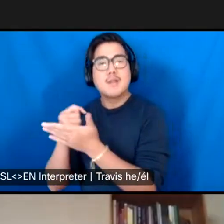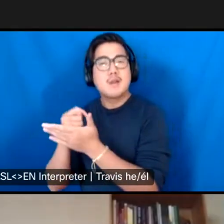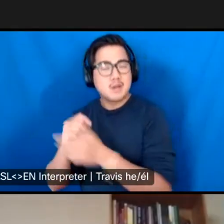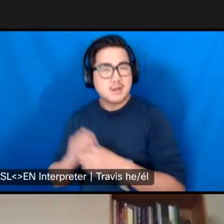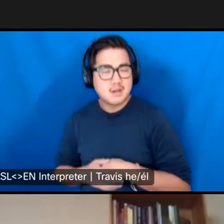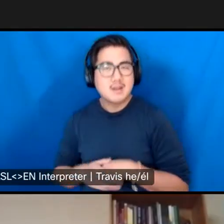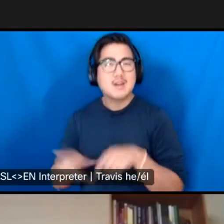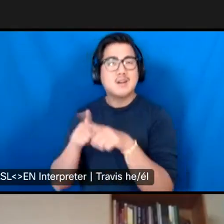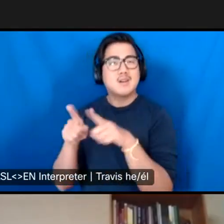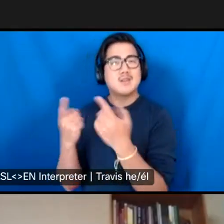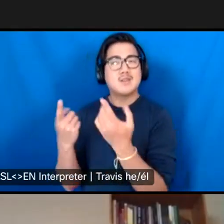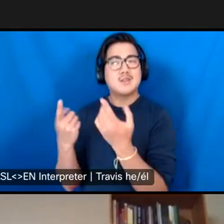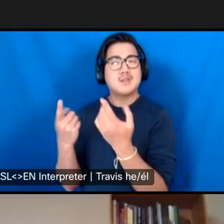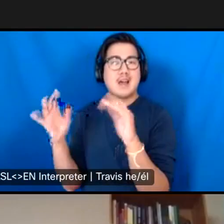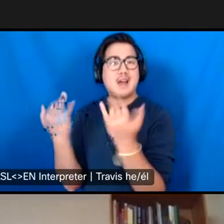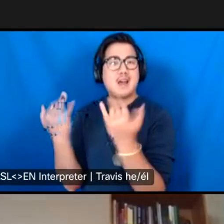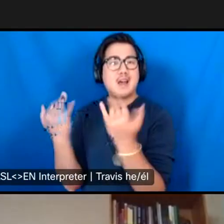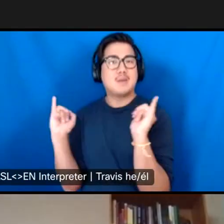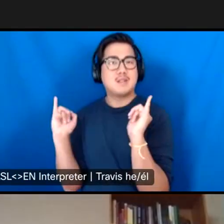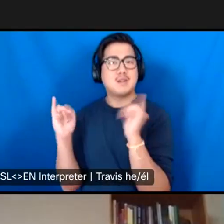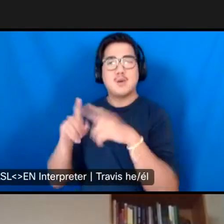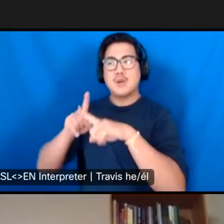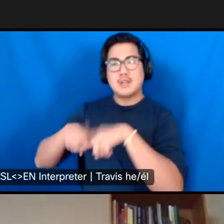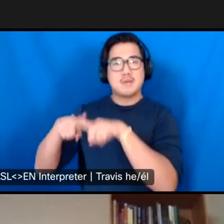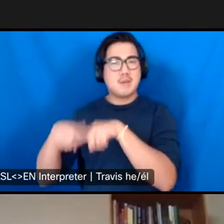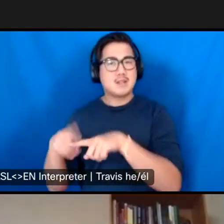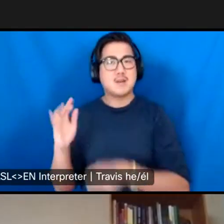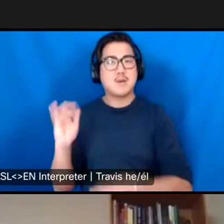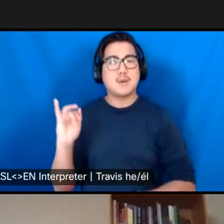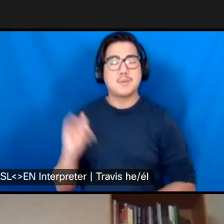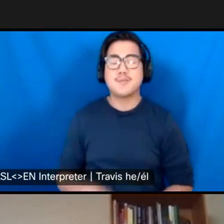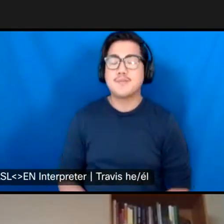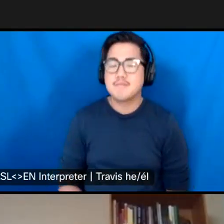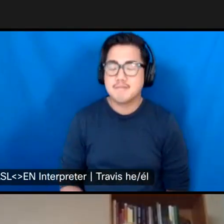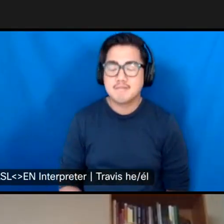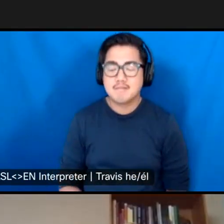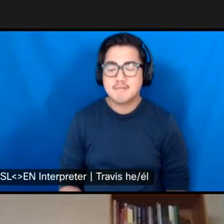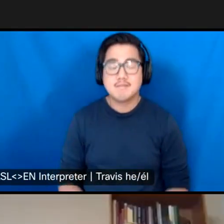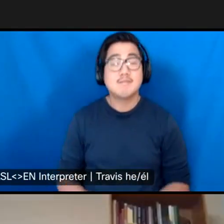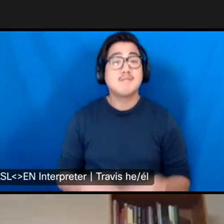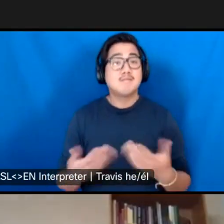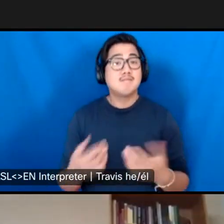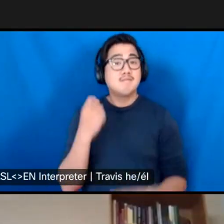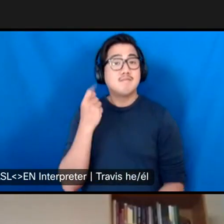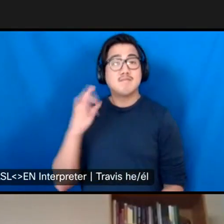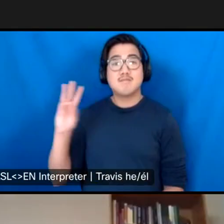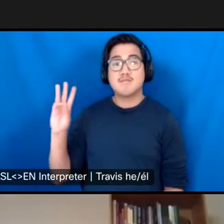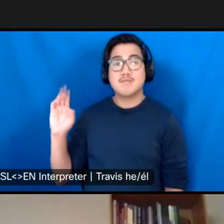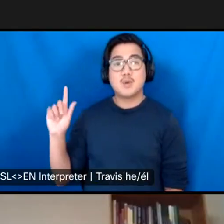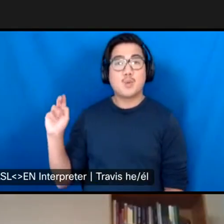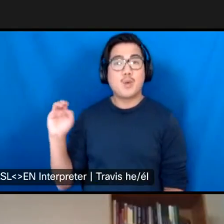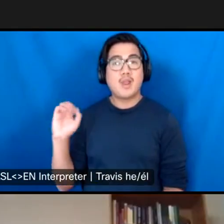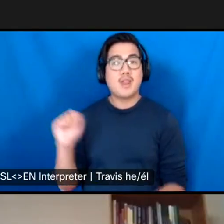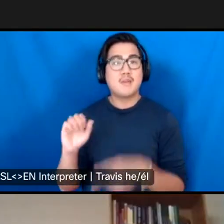be talking about today. Um, so, in this, our wellness practice is rooted in